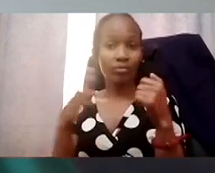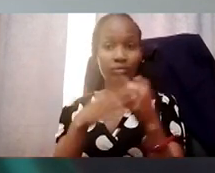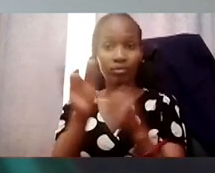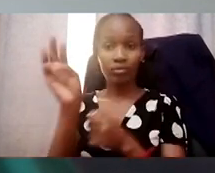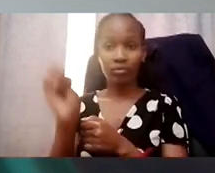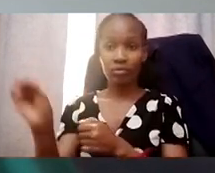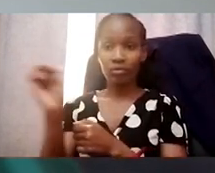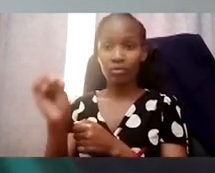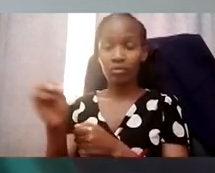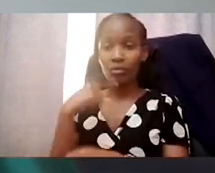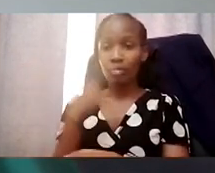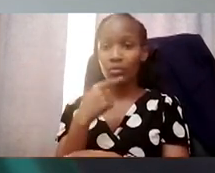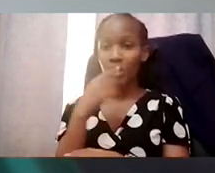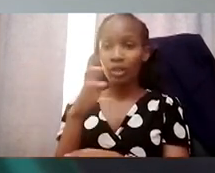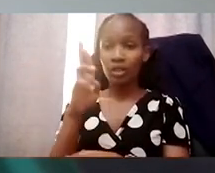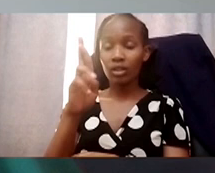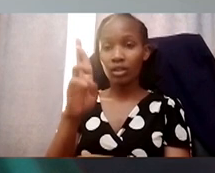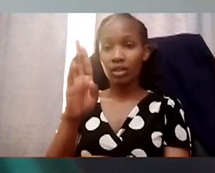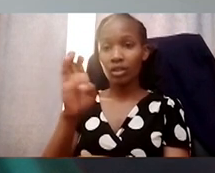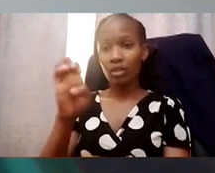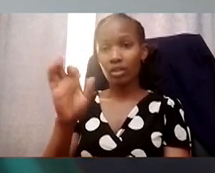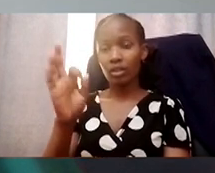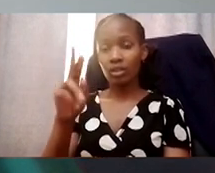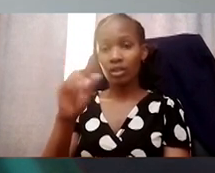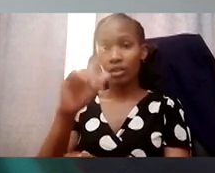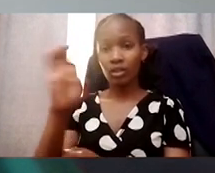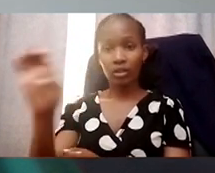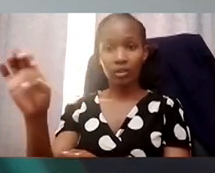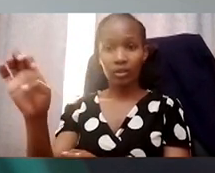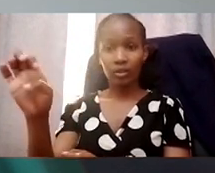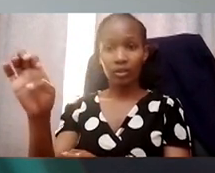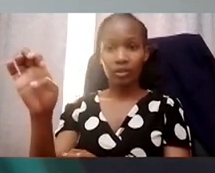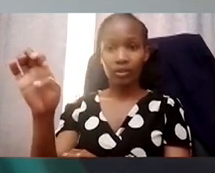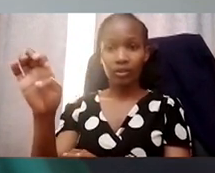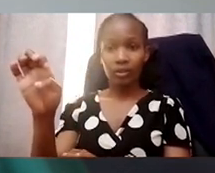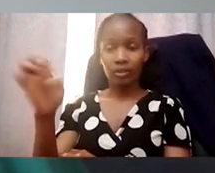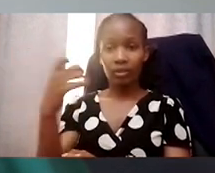refugees, stateless people, internally displaced,